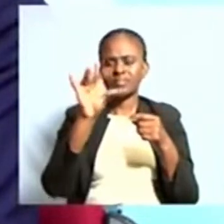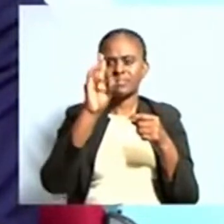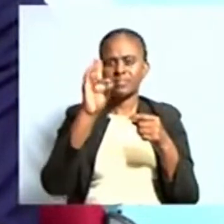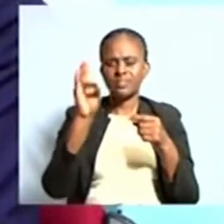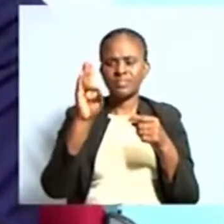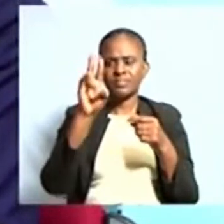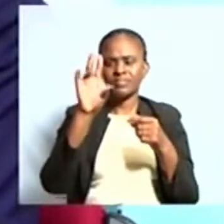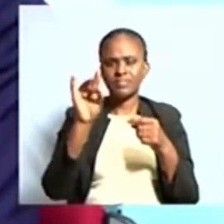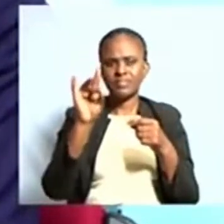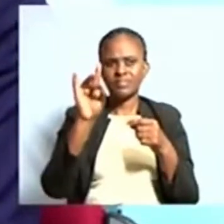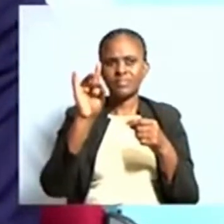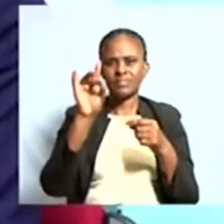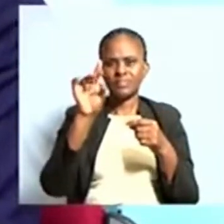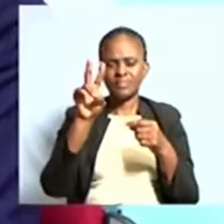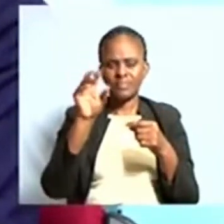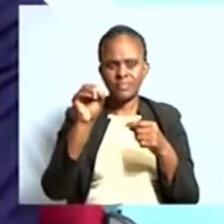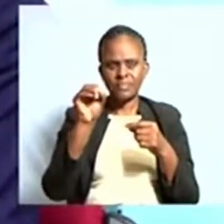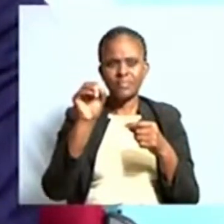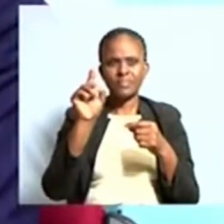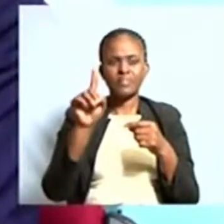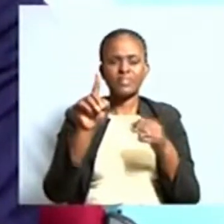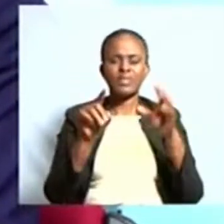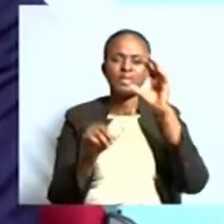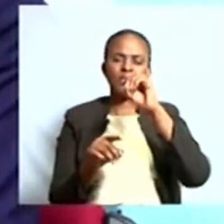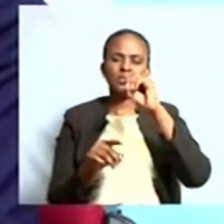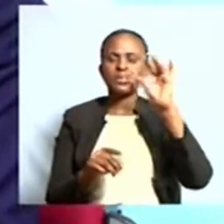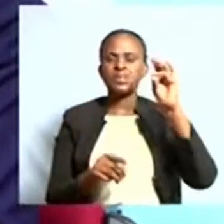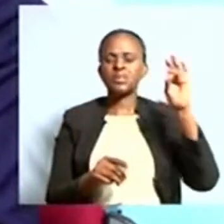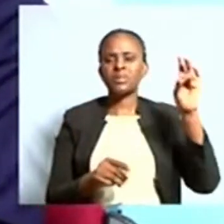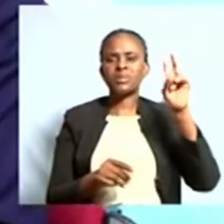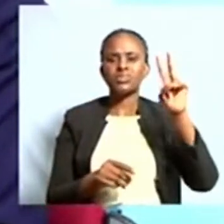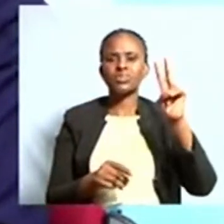078-772-801. For active calls, we'll take your calls on